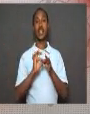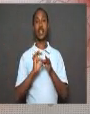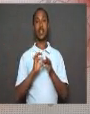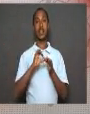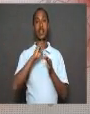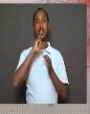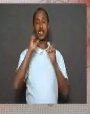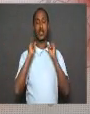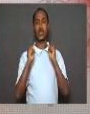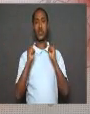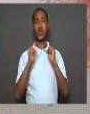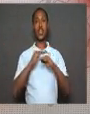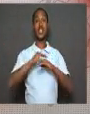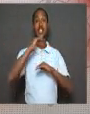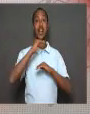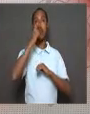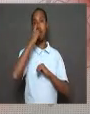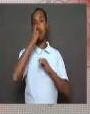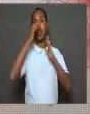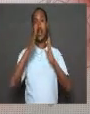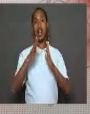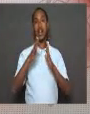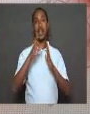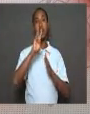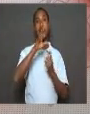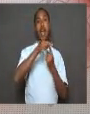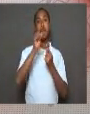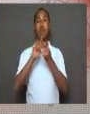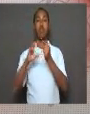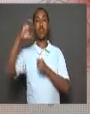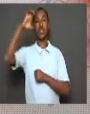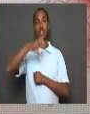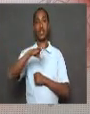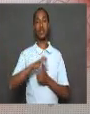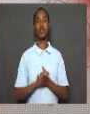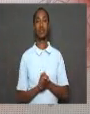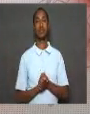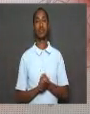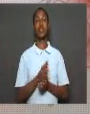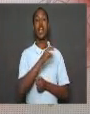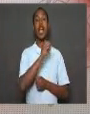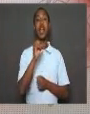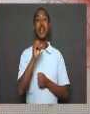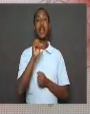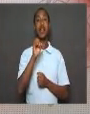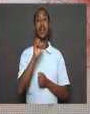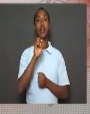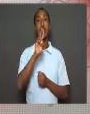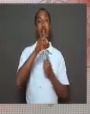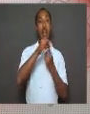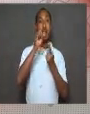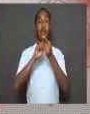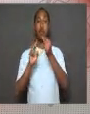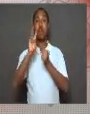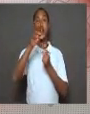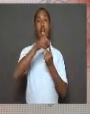is stronger than ordinary dipole forces. While dipole-dipole